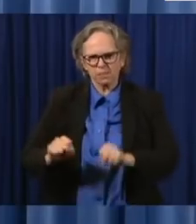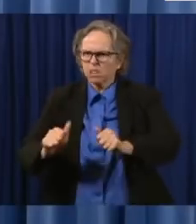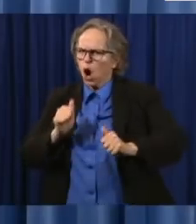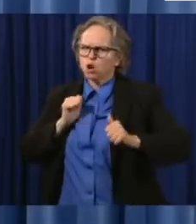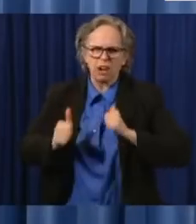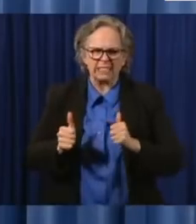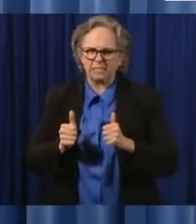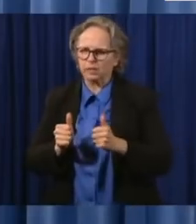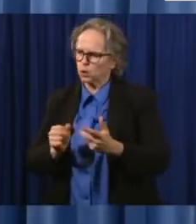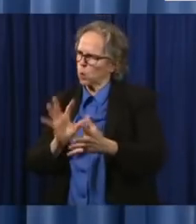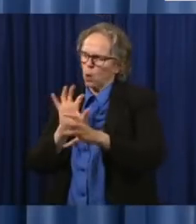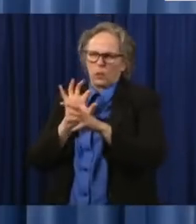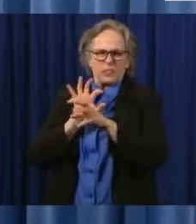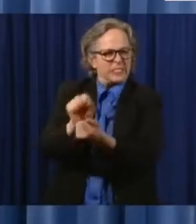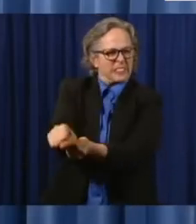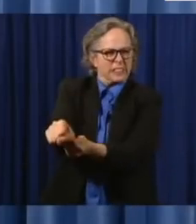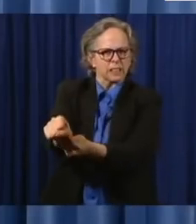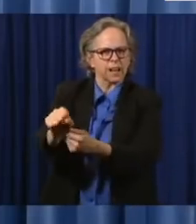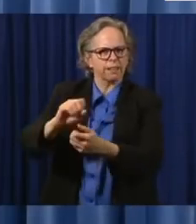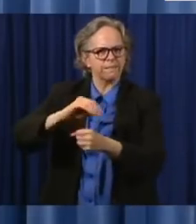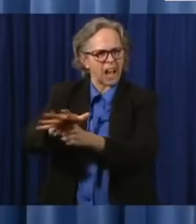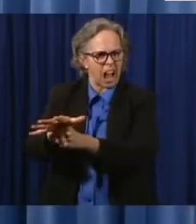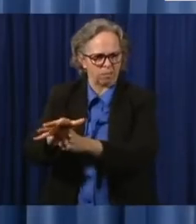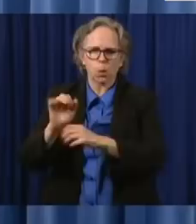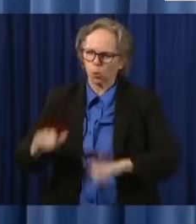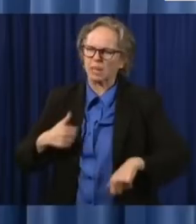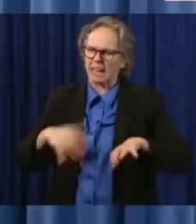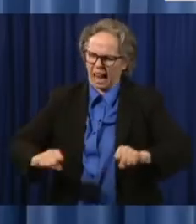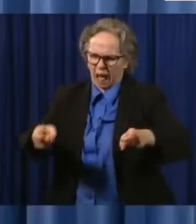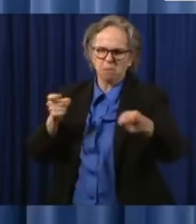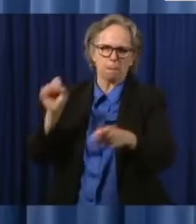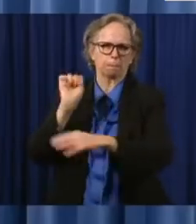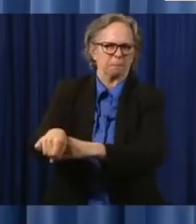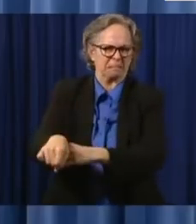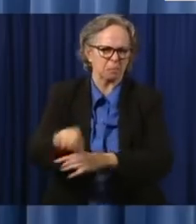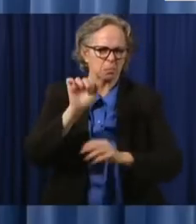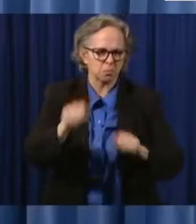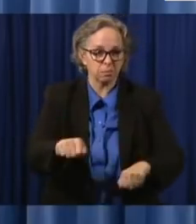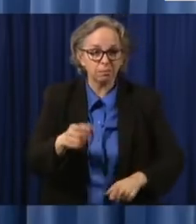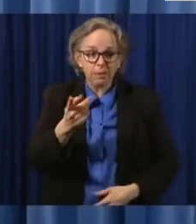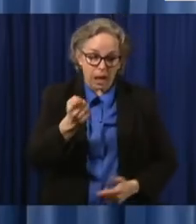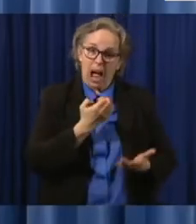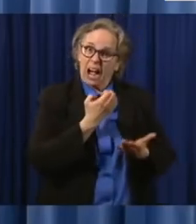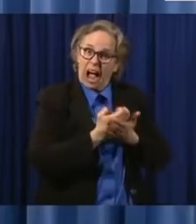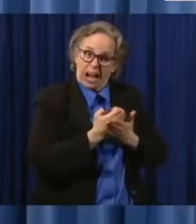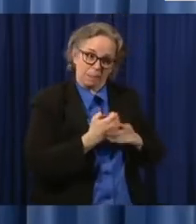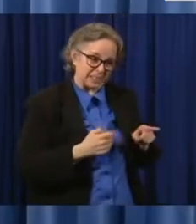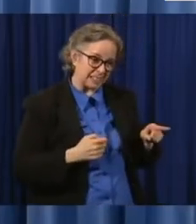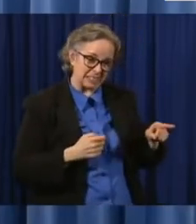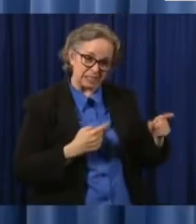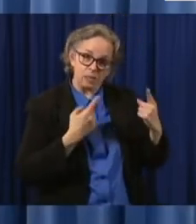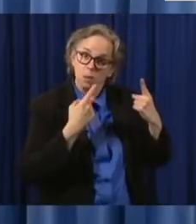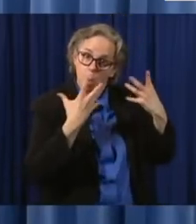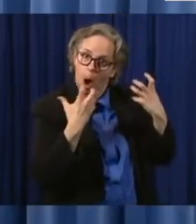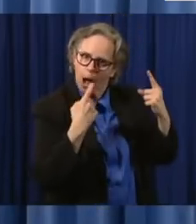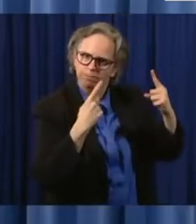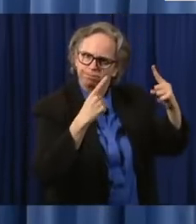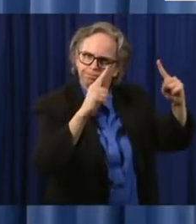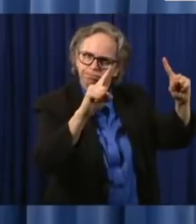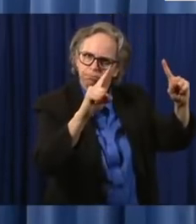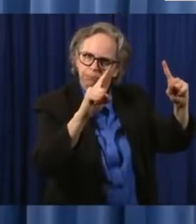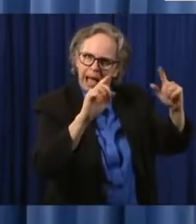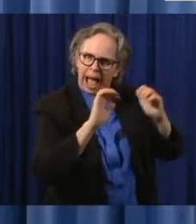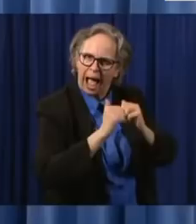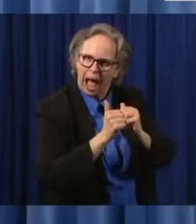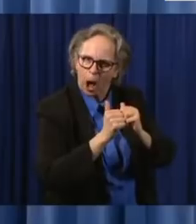have control of this. Our economic recovery and success as a state is dependent upon our respect for one